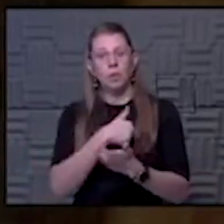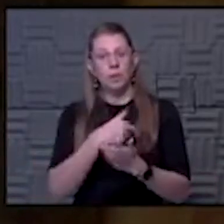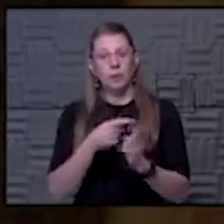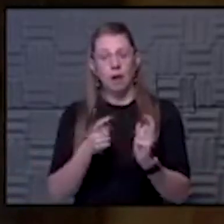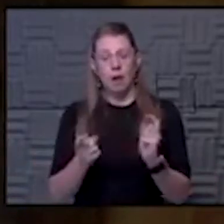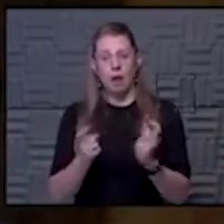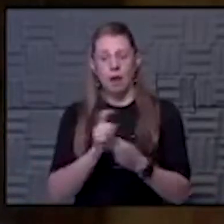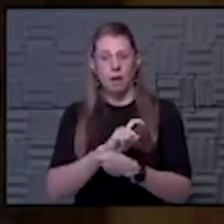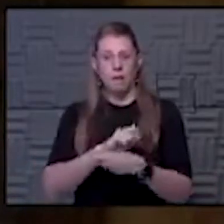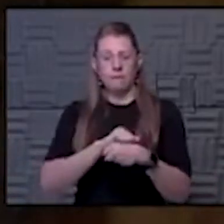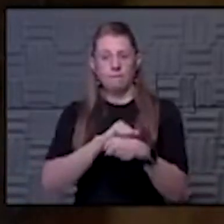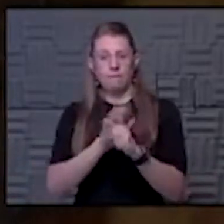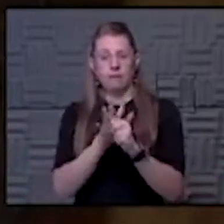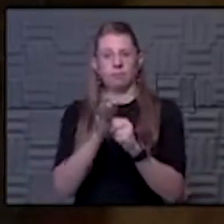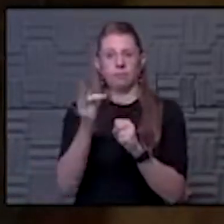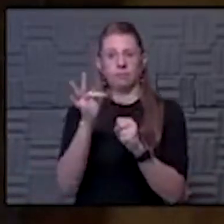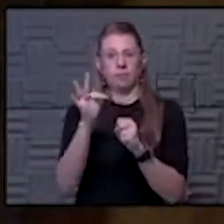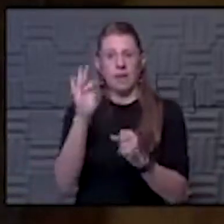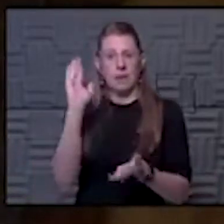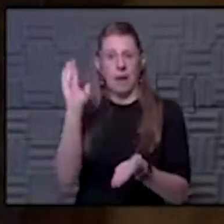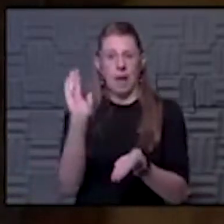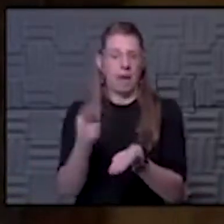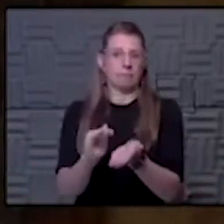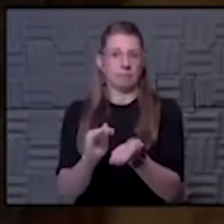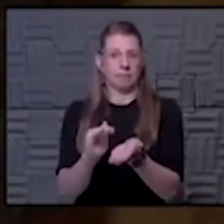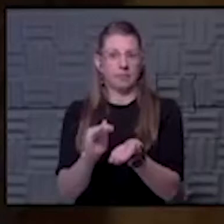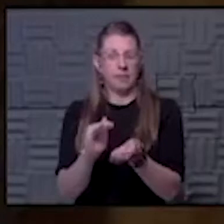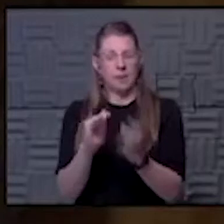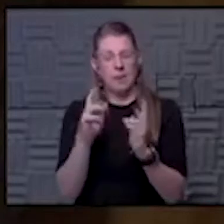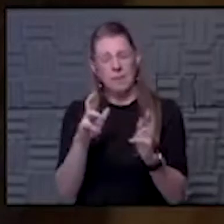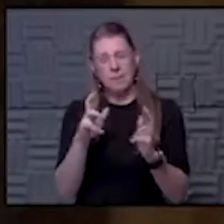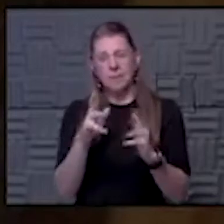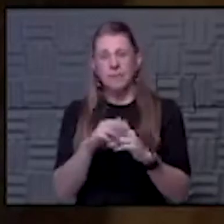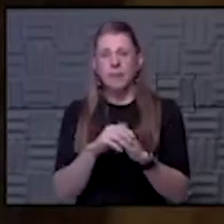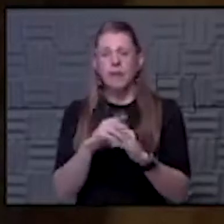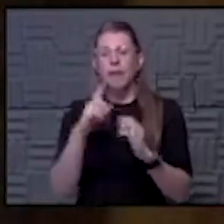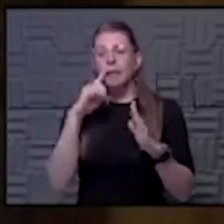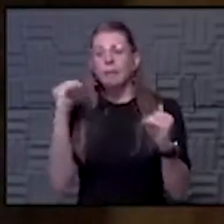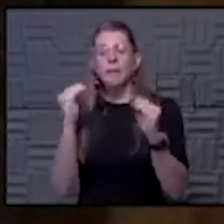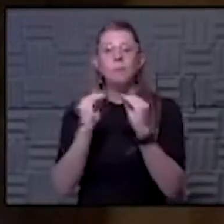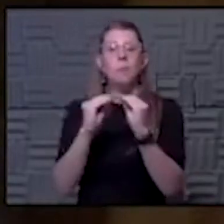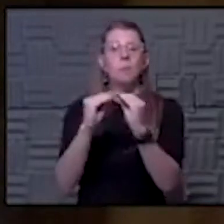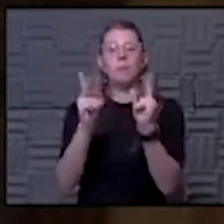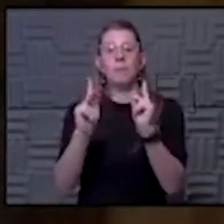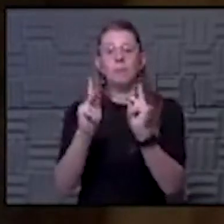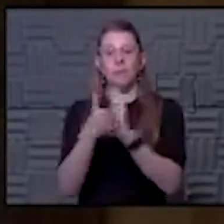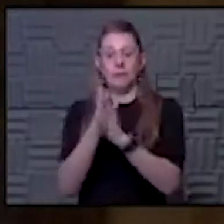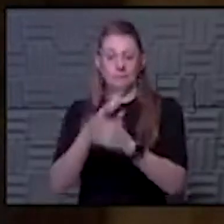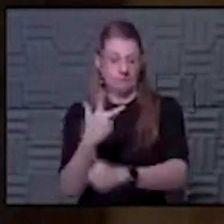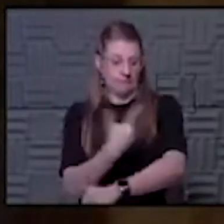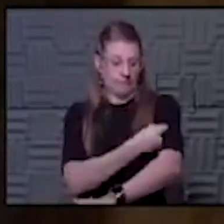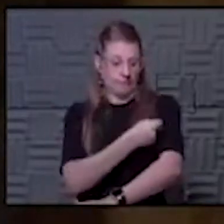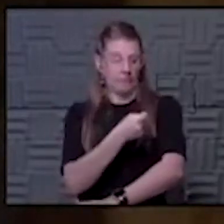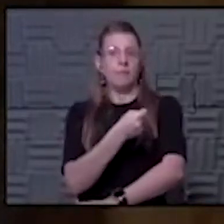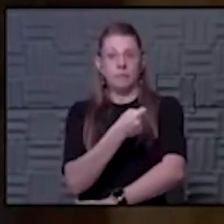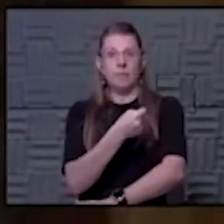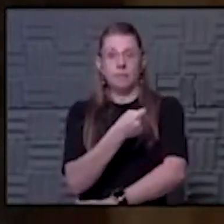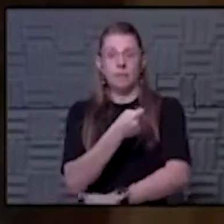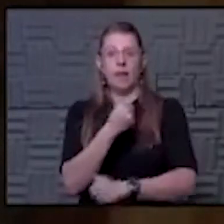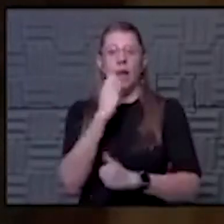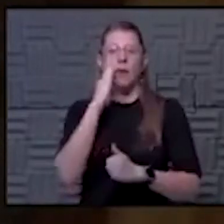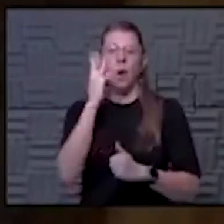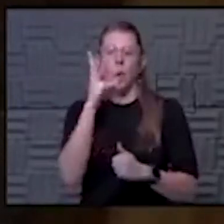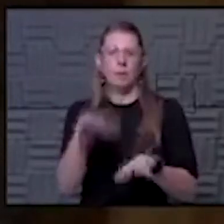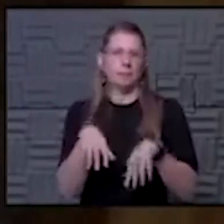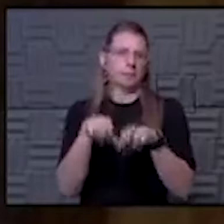this virus. And, we should expect, as more and more people get vaccinated, that we will, and I know it's going to